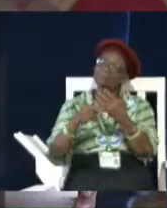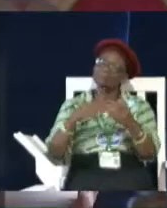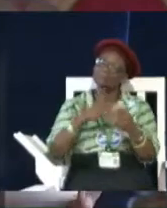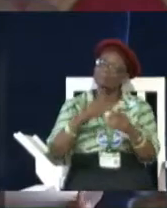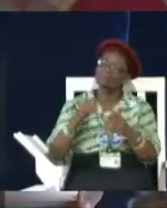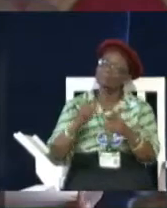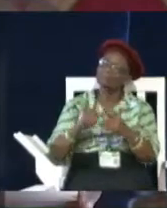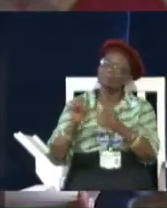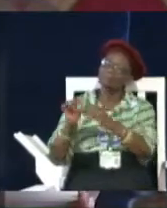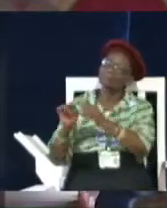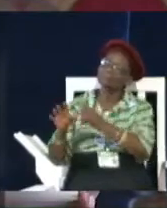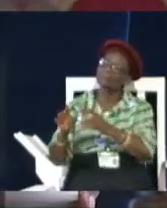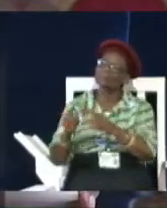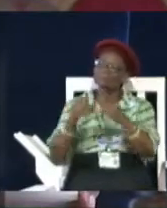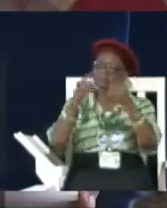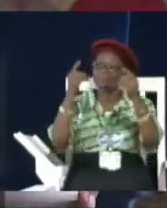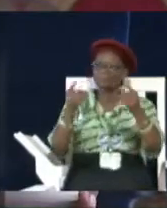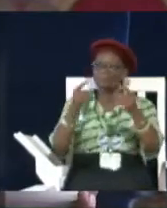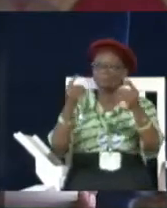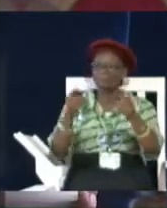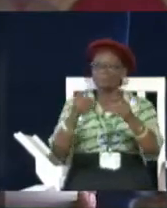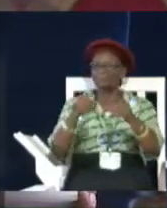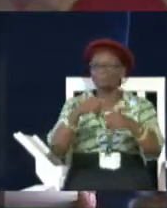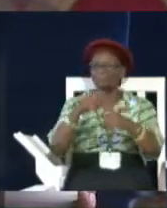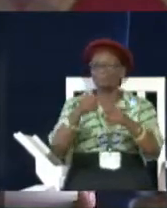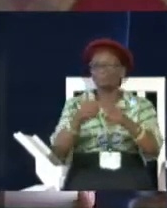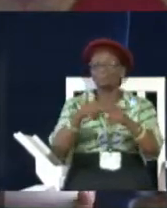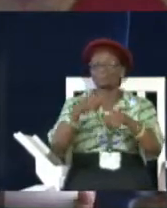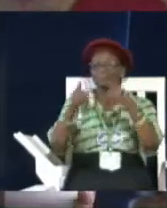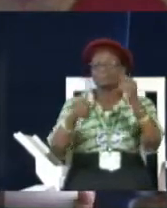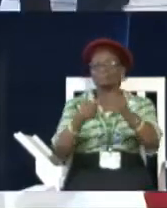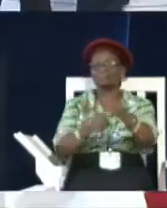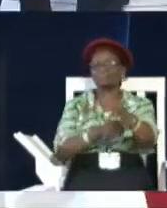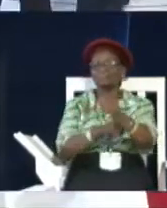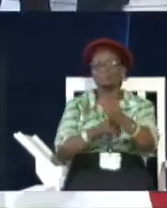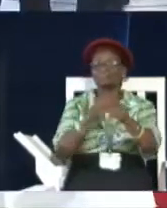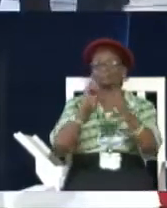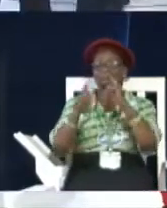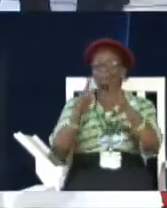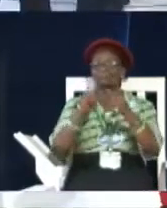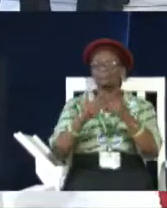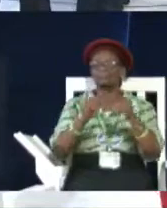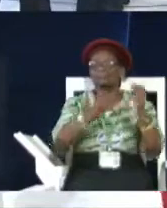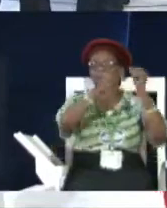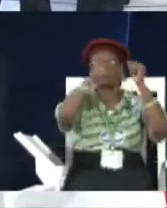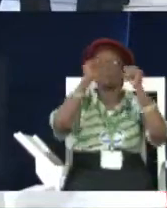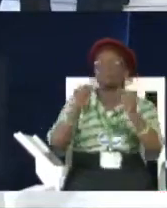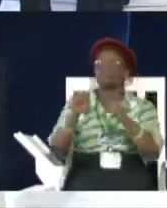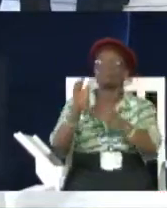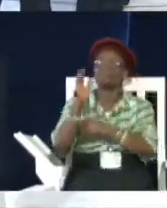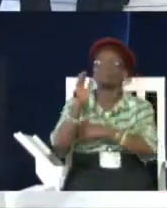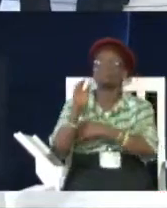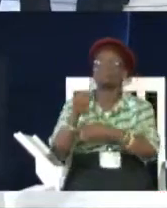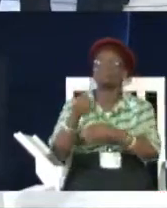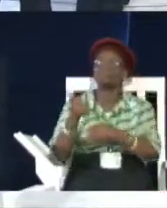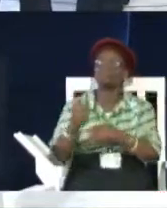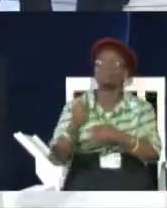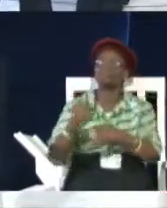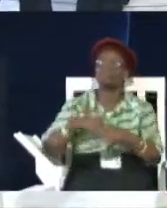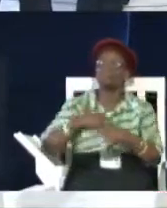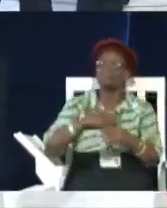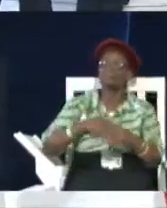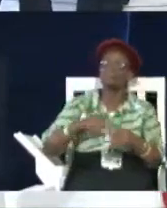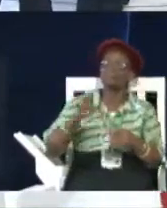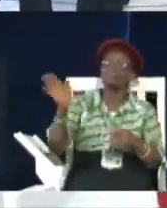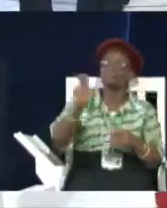hate iniquity. Go ahead, talk to the Almighty God. And the rest of us, please stretch your hands